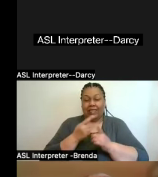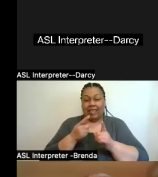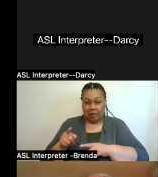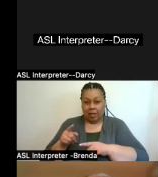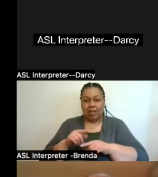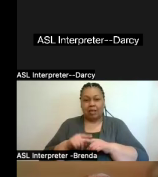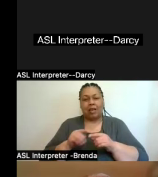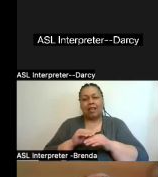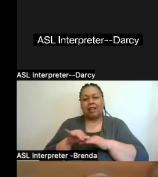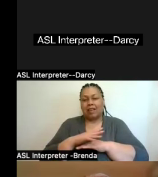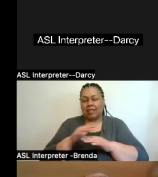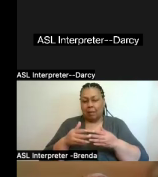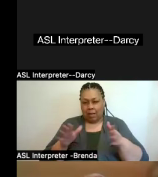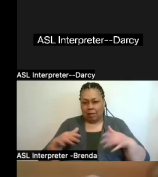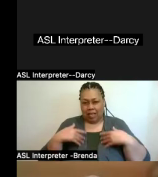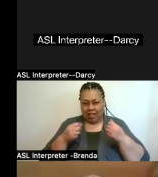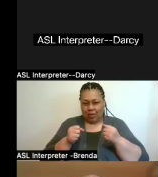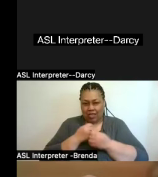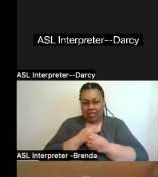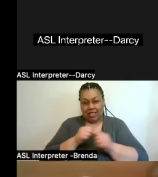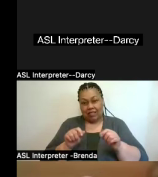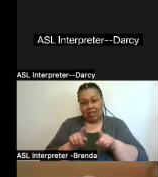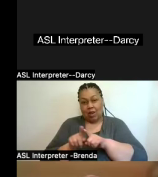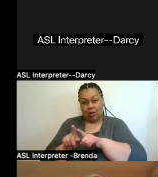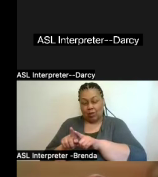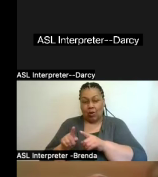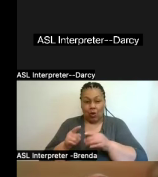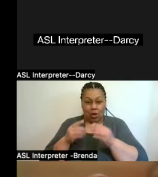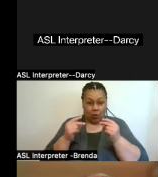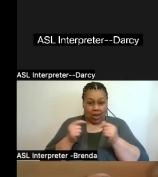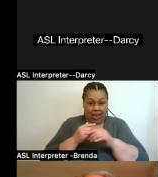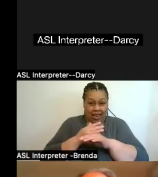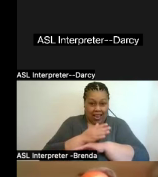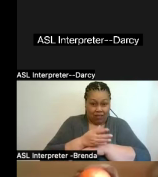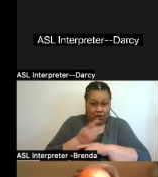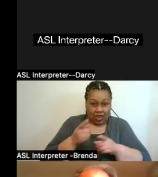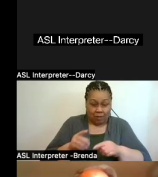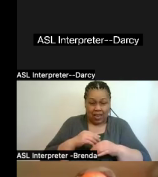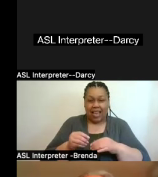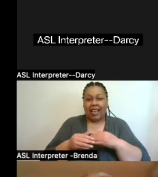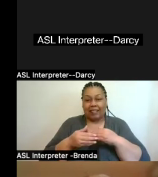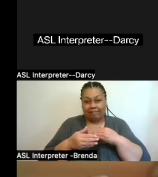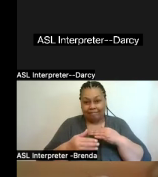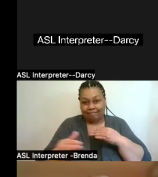that, but it affects public health and safety immediately after and for potentially long periods of time after the